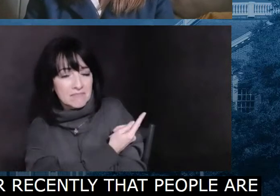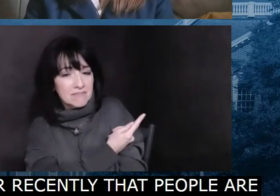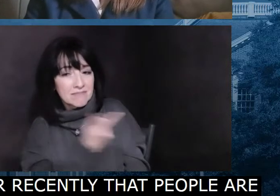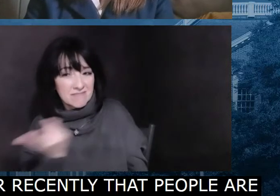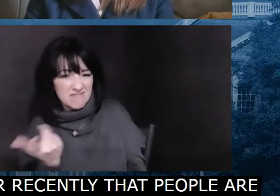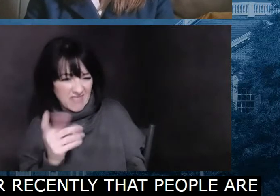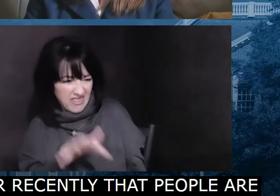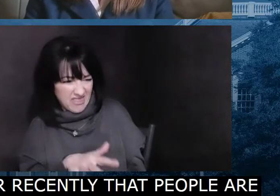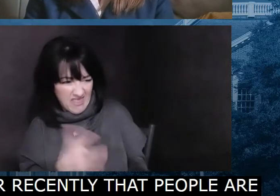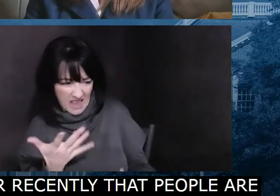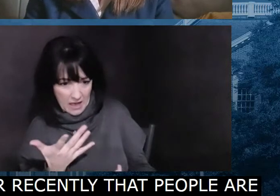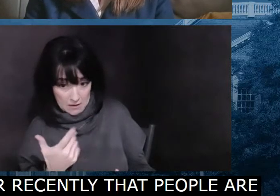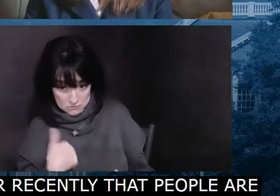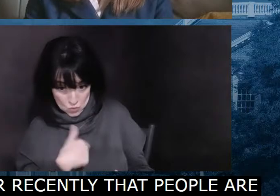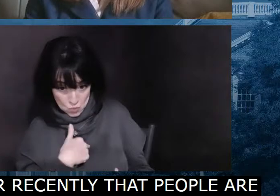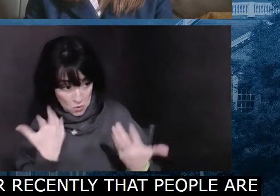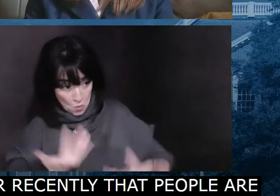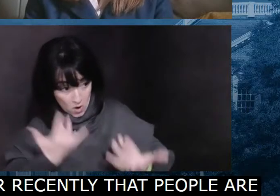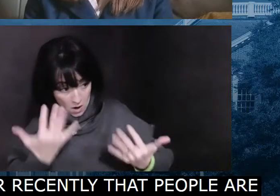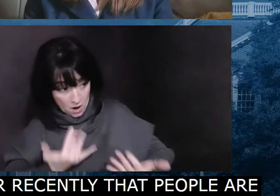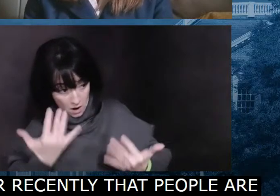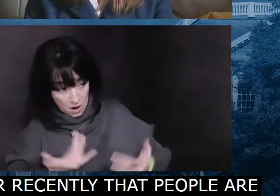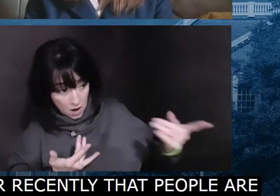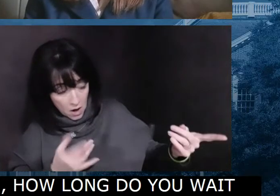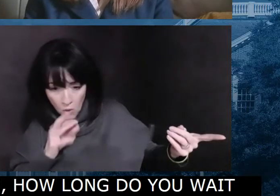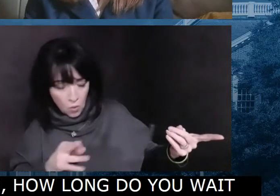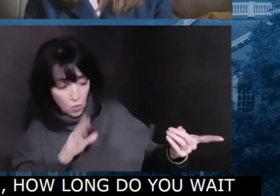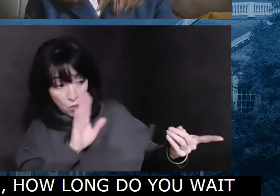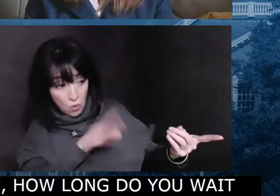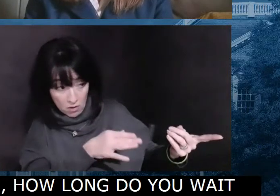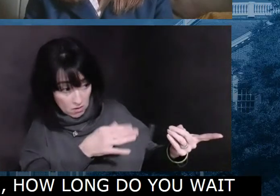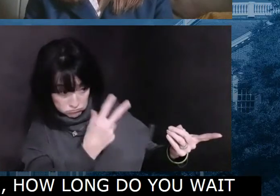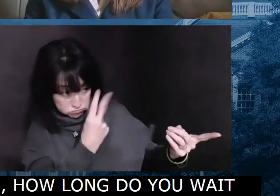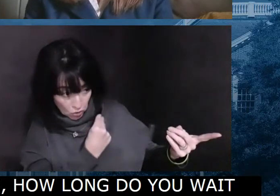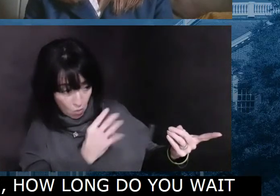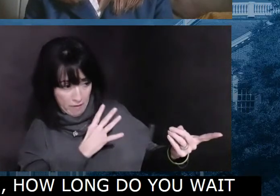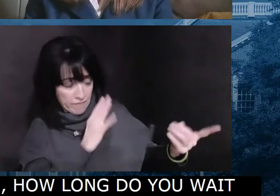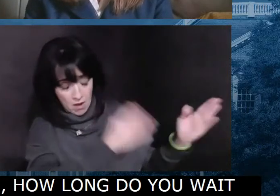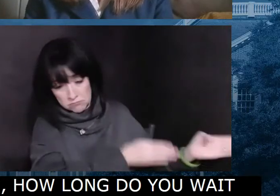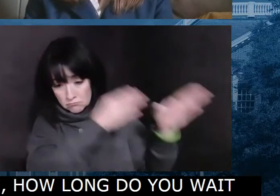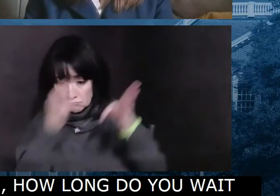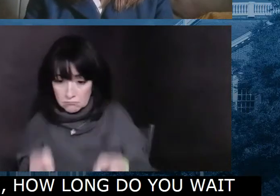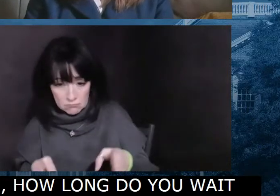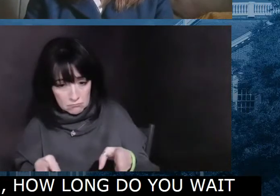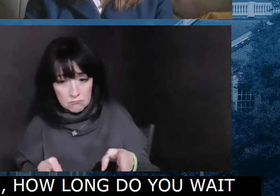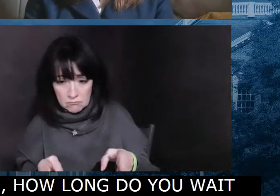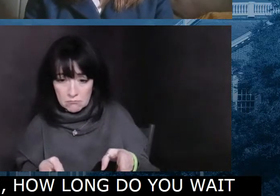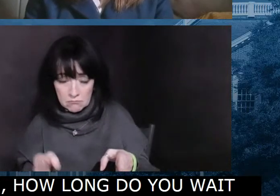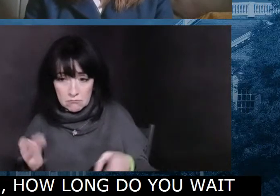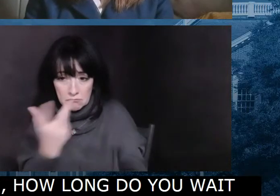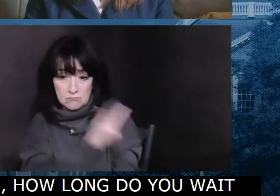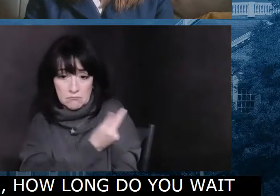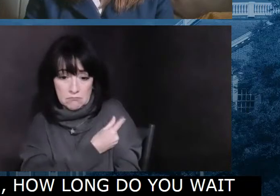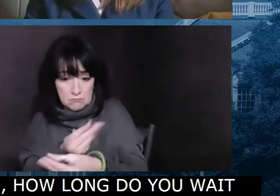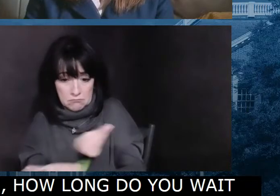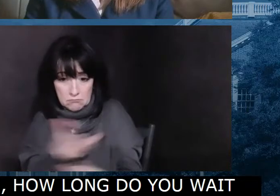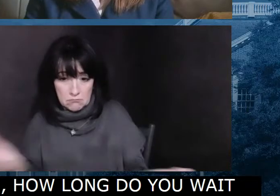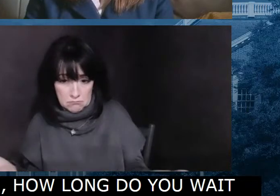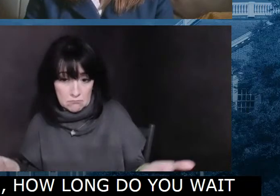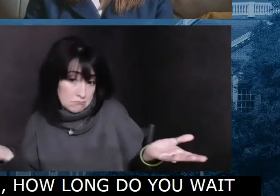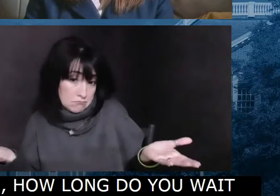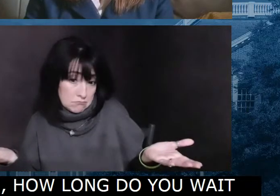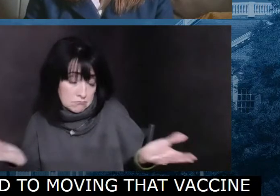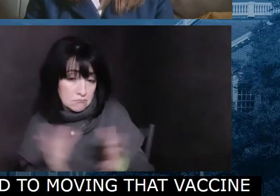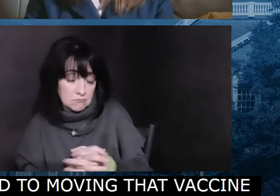that allocation of vaccine to another population, which is a difficult question. And